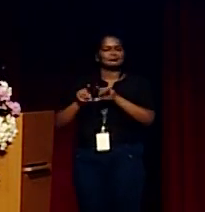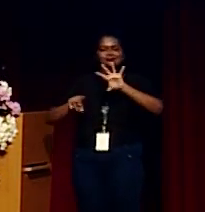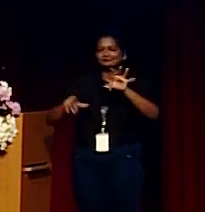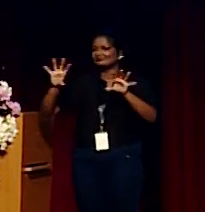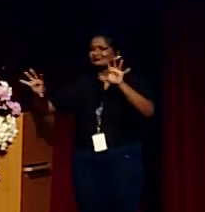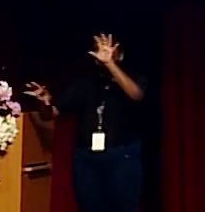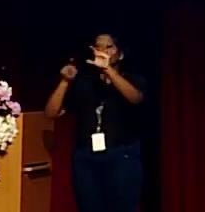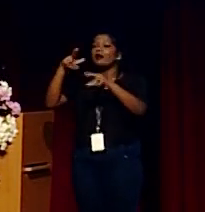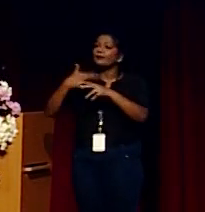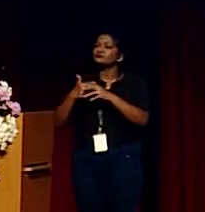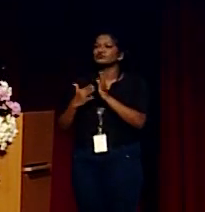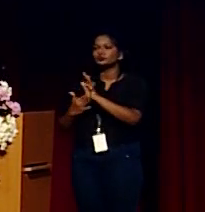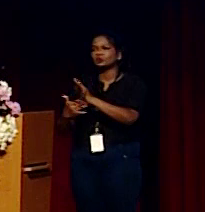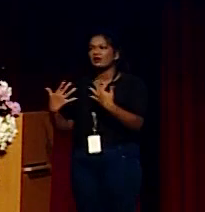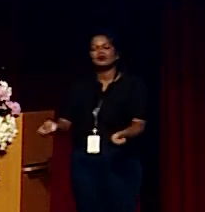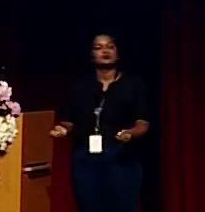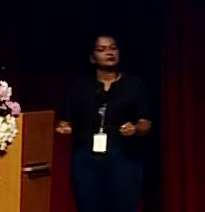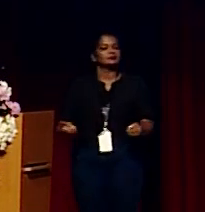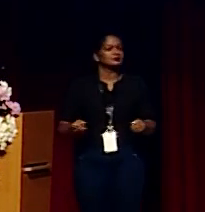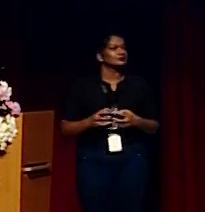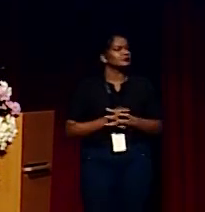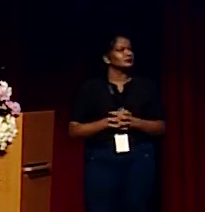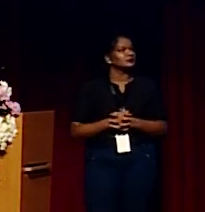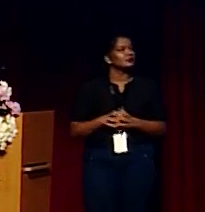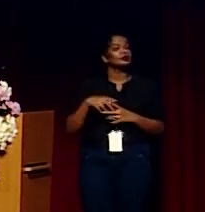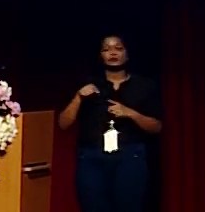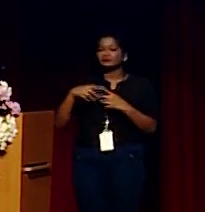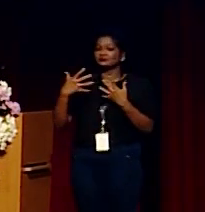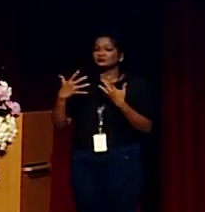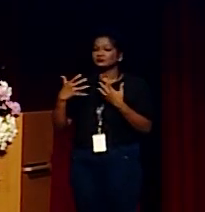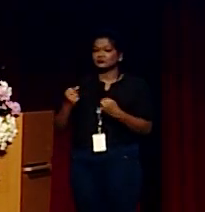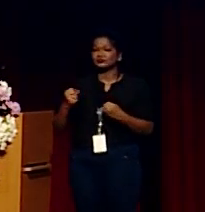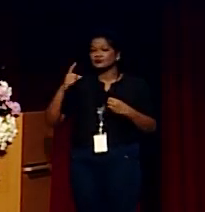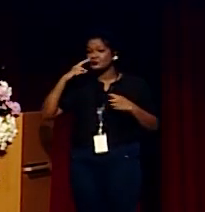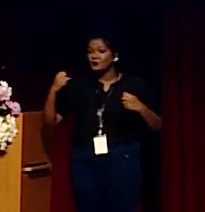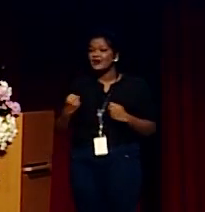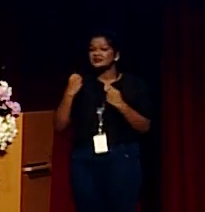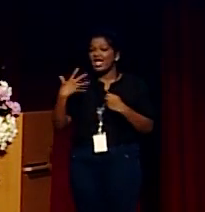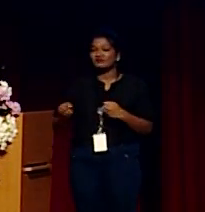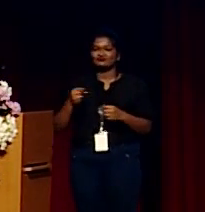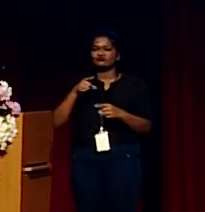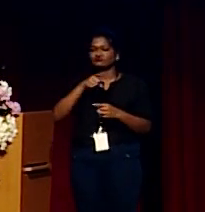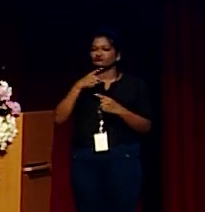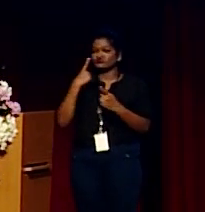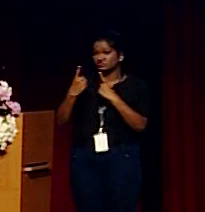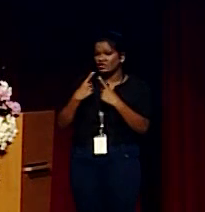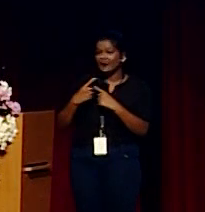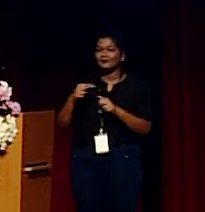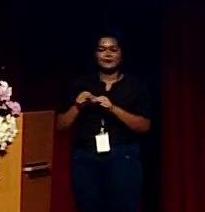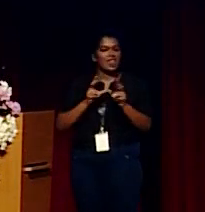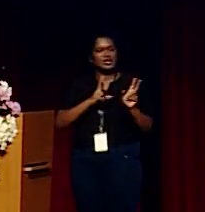atoms, and so on. And then it tries to figure out the major